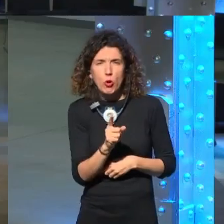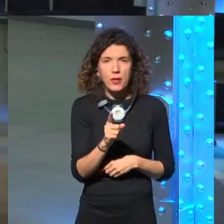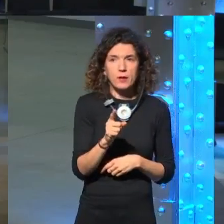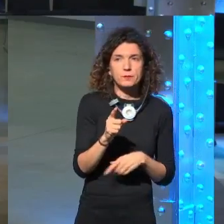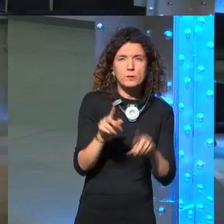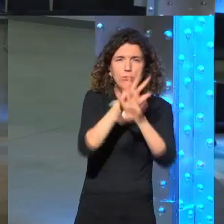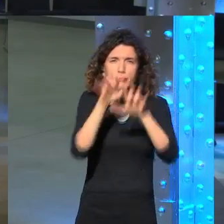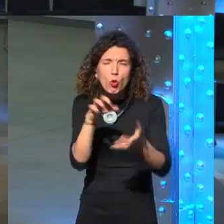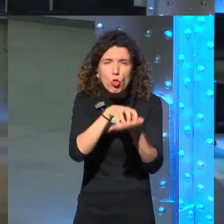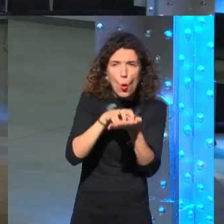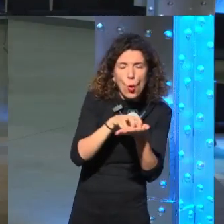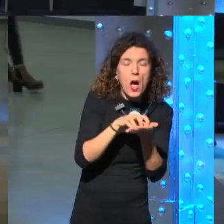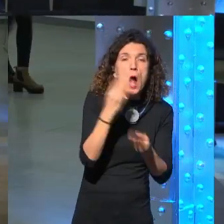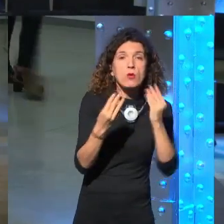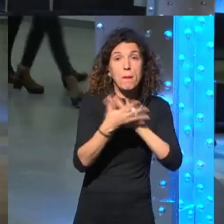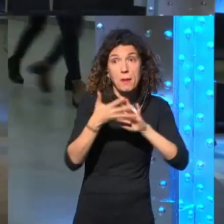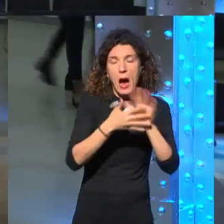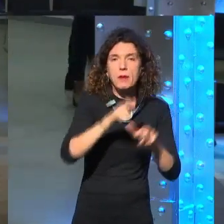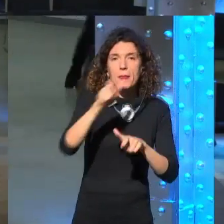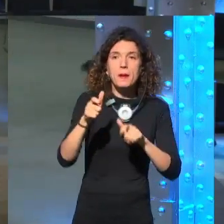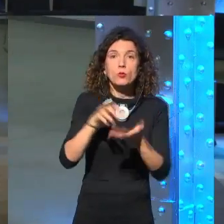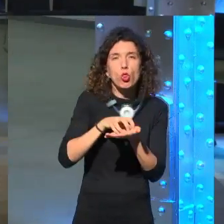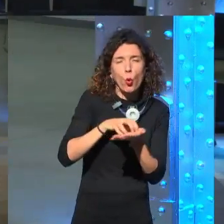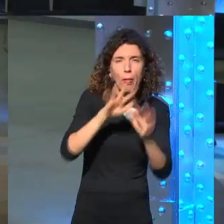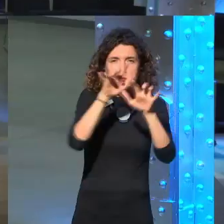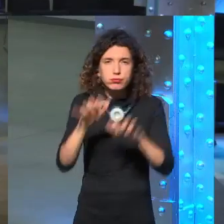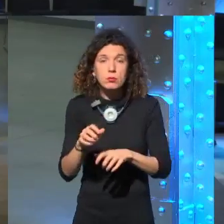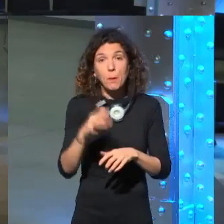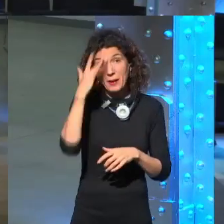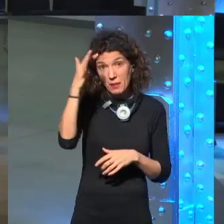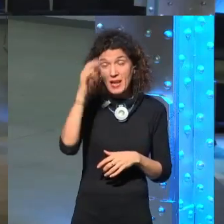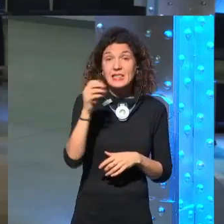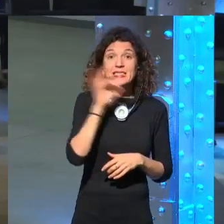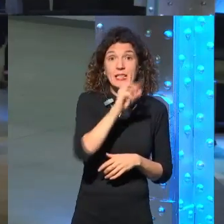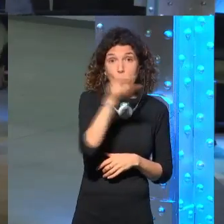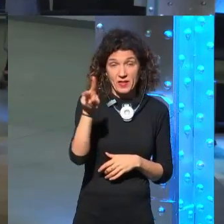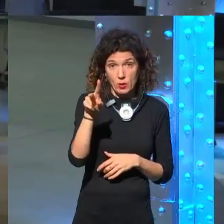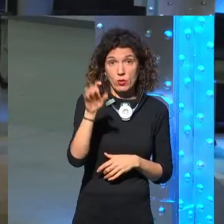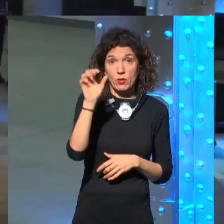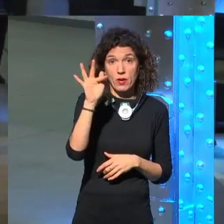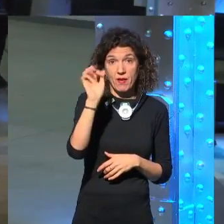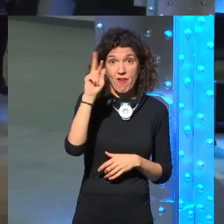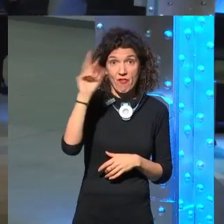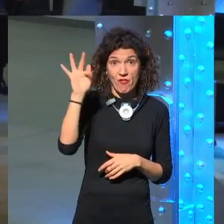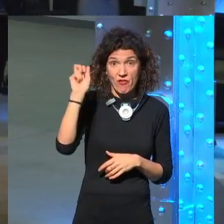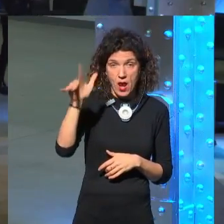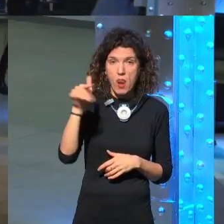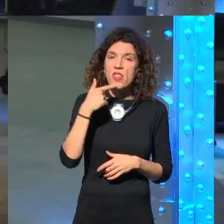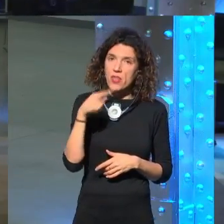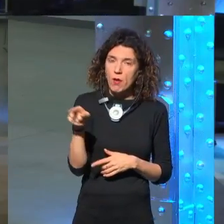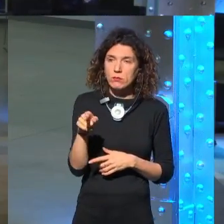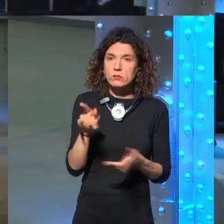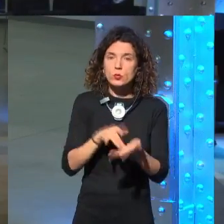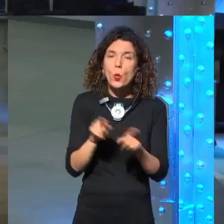the unknowns. One of our great 21st century philosophers, Donald Rumsfeld, made a very curious